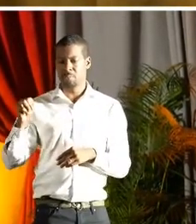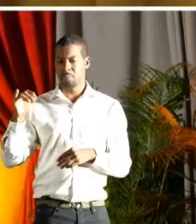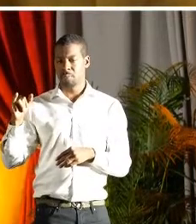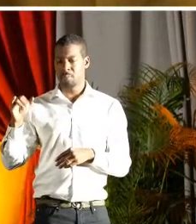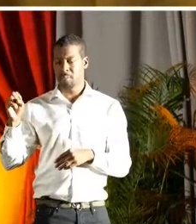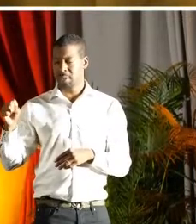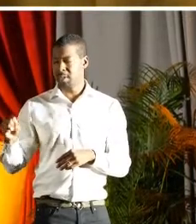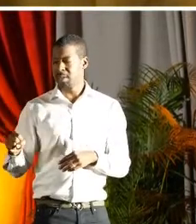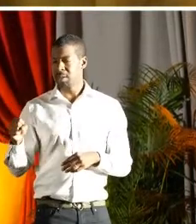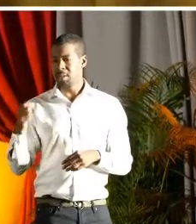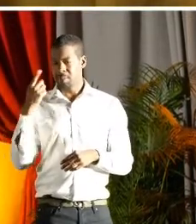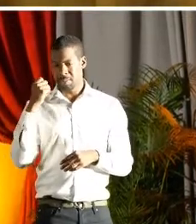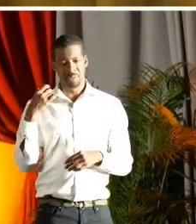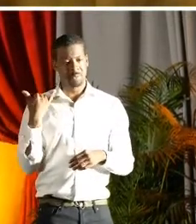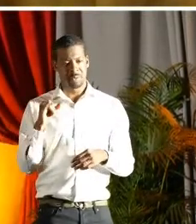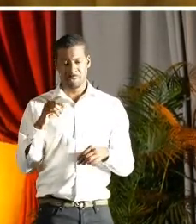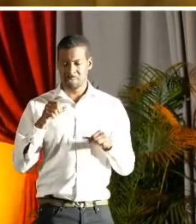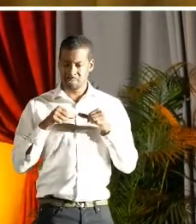continues.